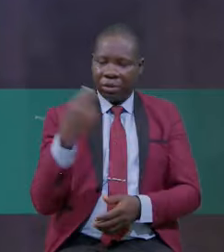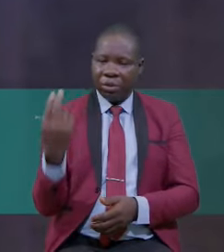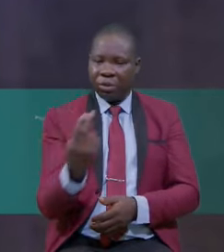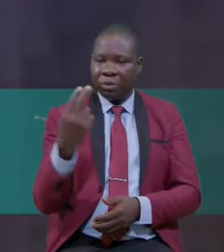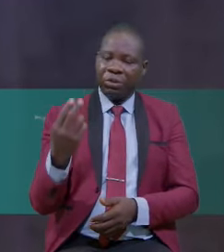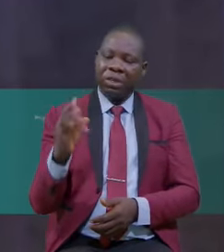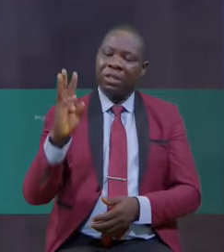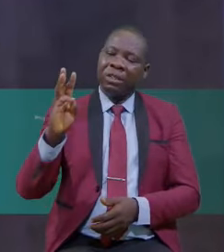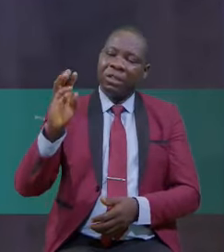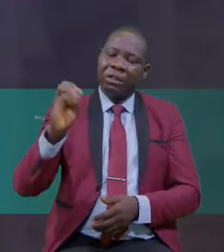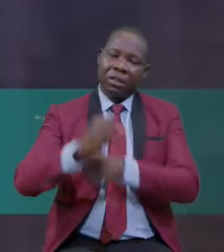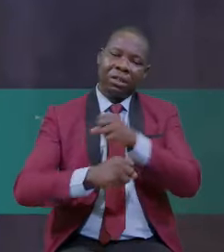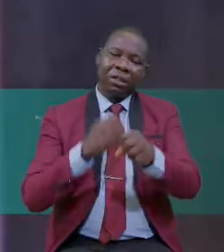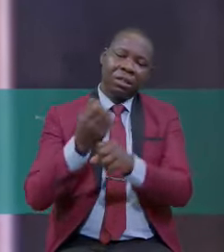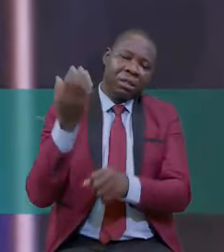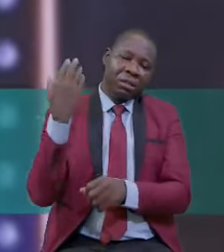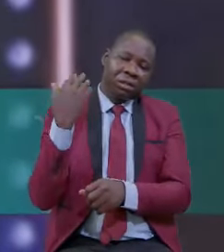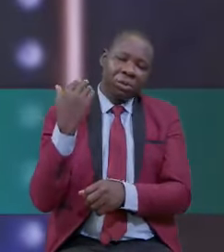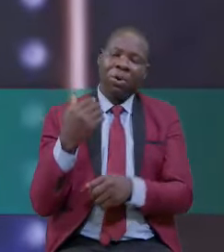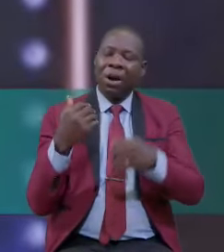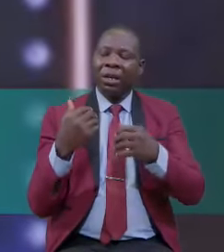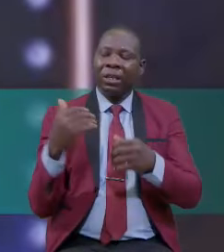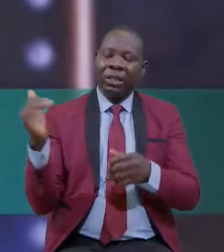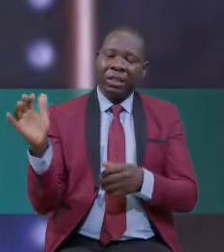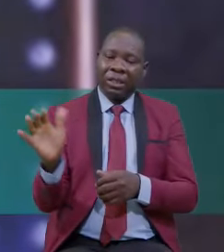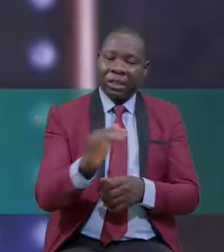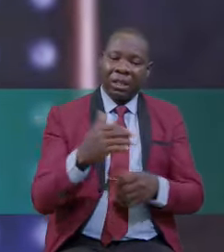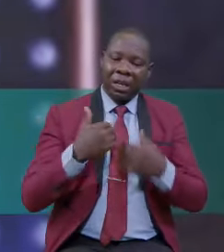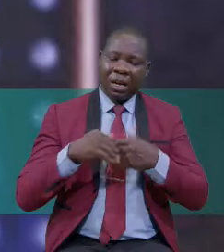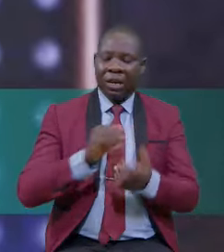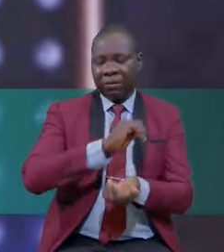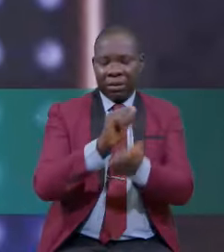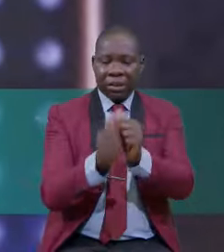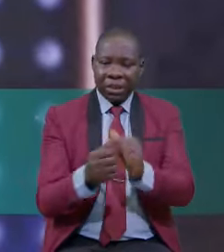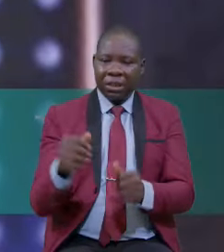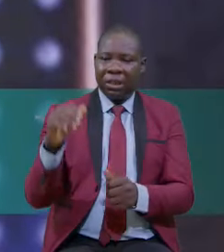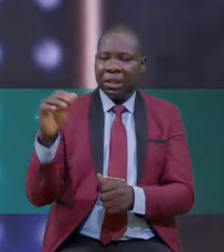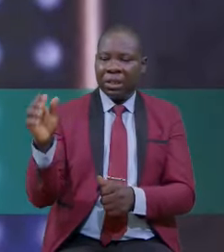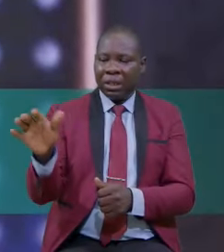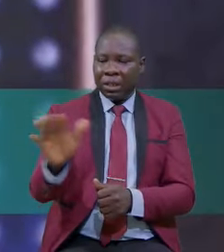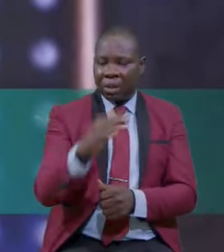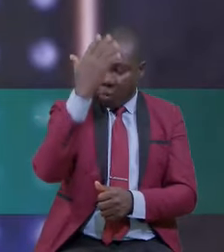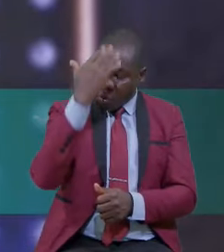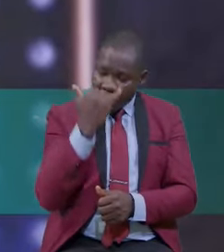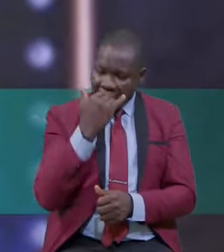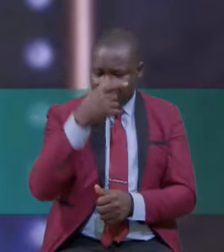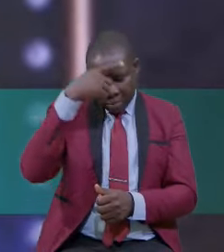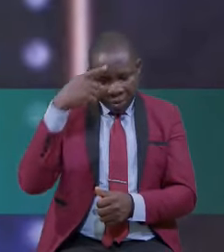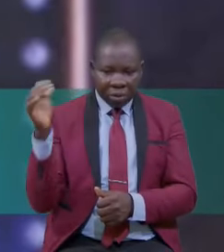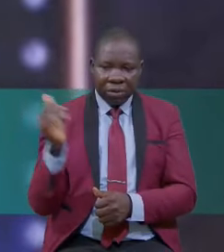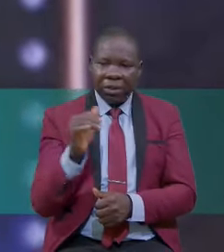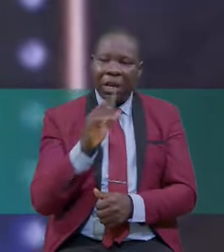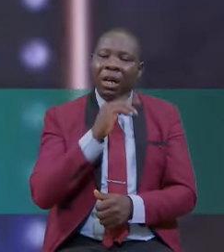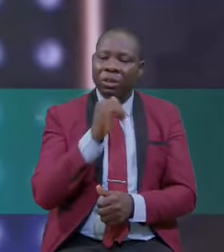the level of the knowledge in the world today. And those books will not serve